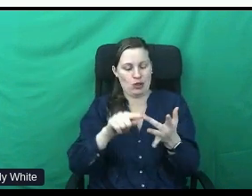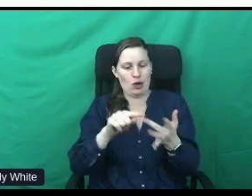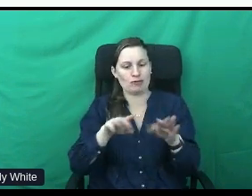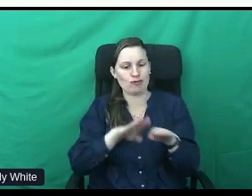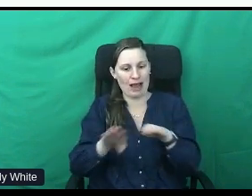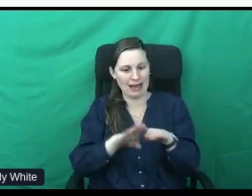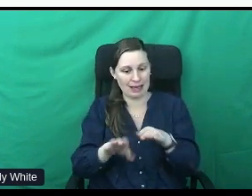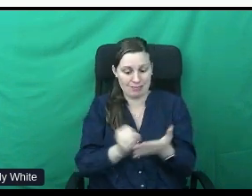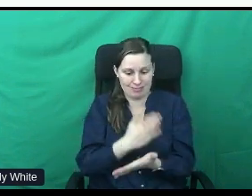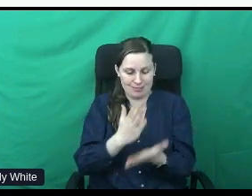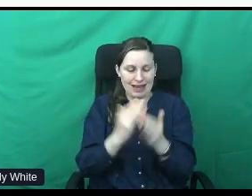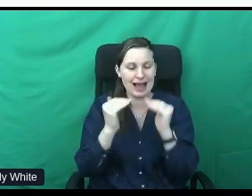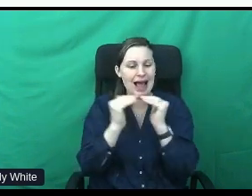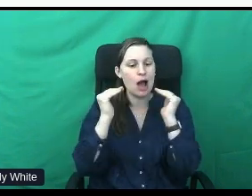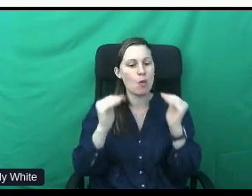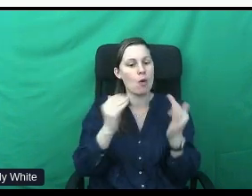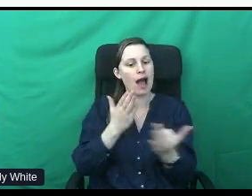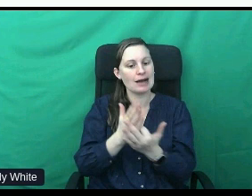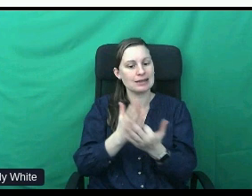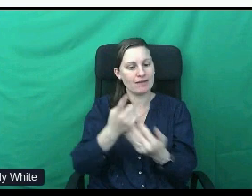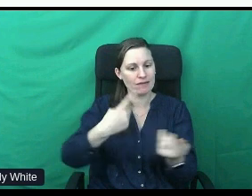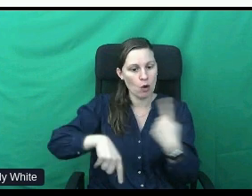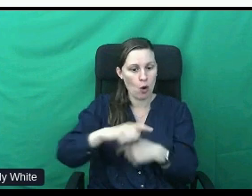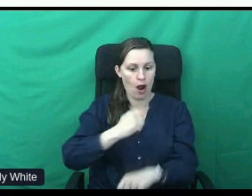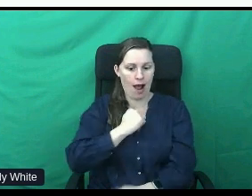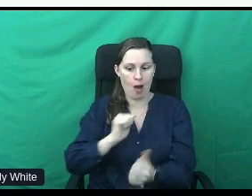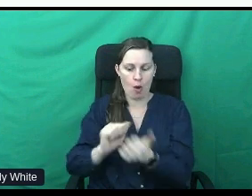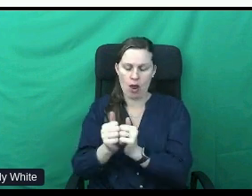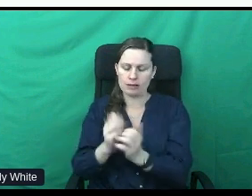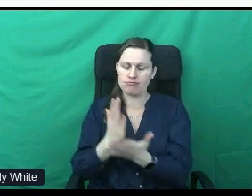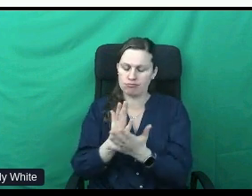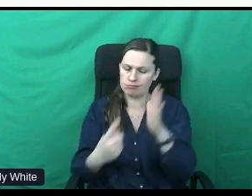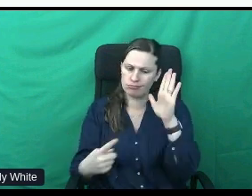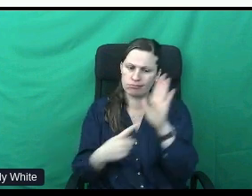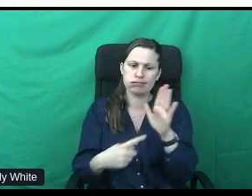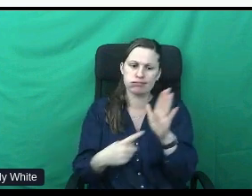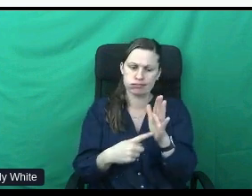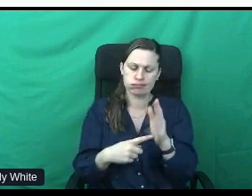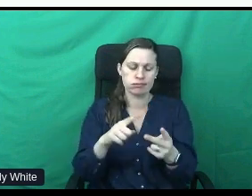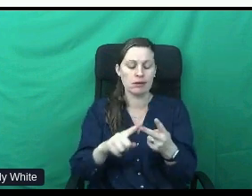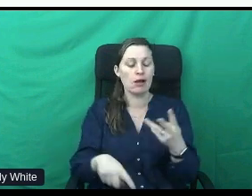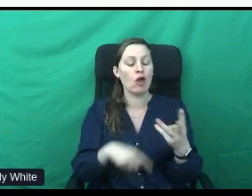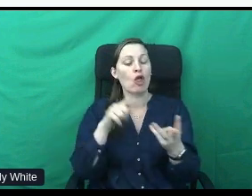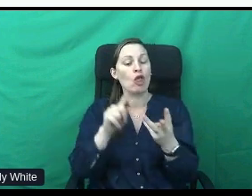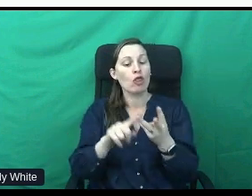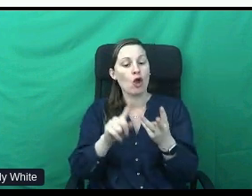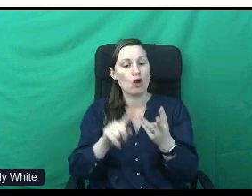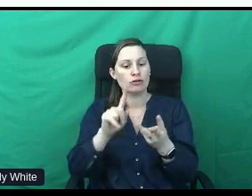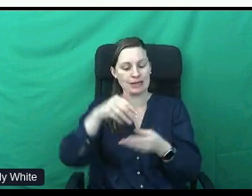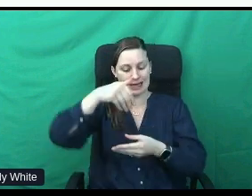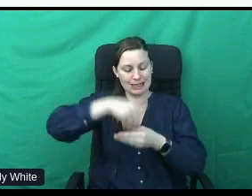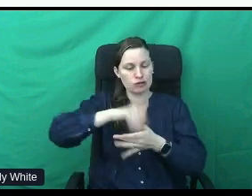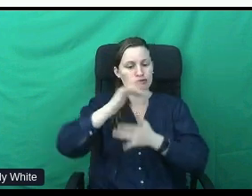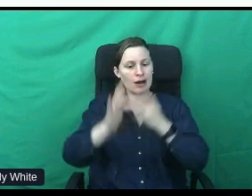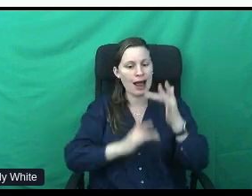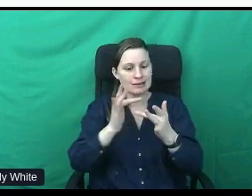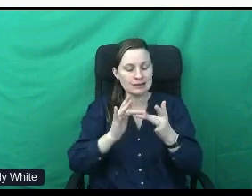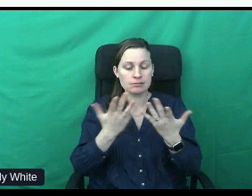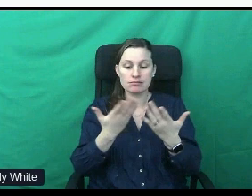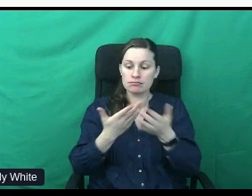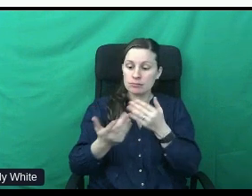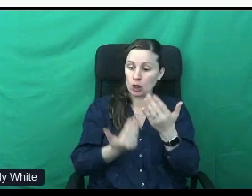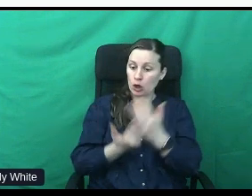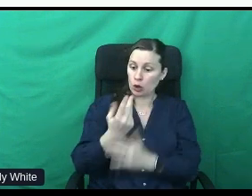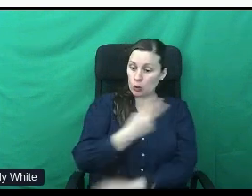equitable access to all of our colleagues was a must. The third was the intranet. Whenever any member of